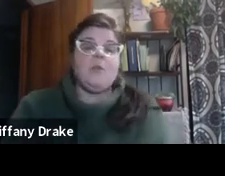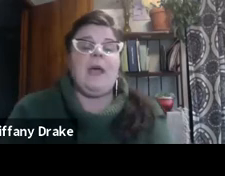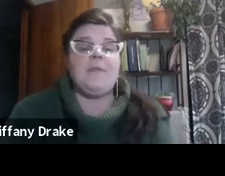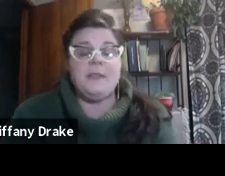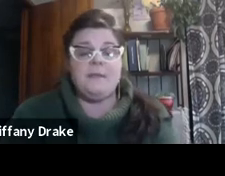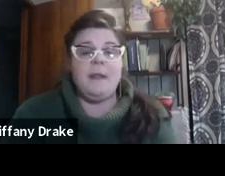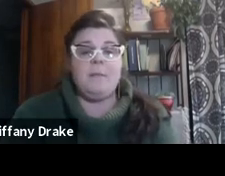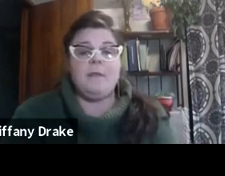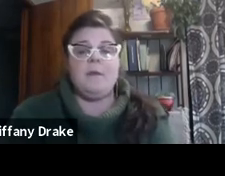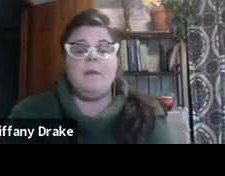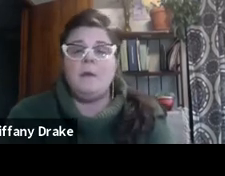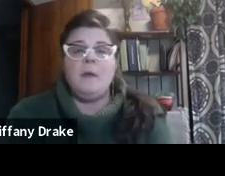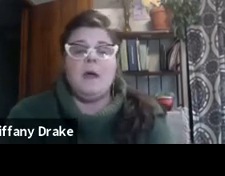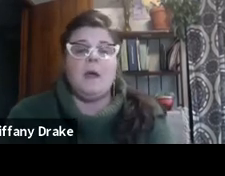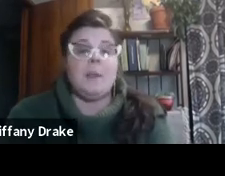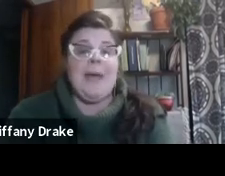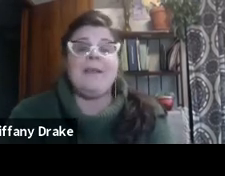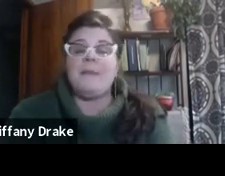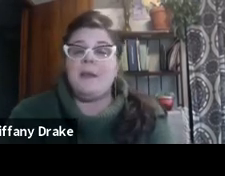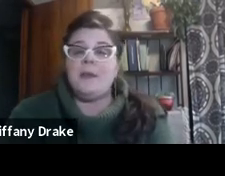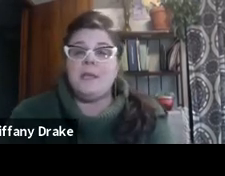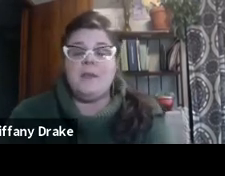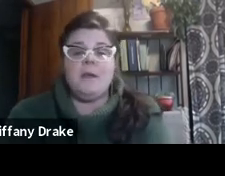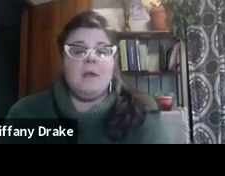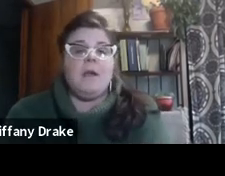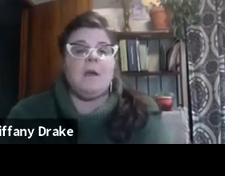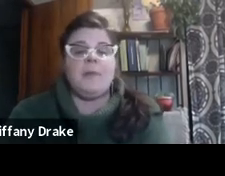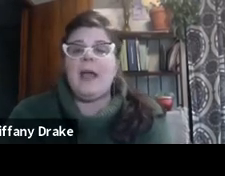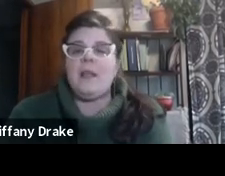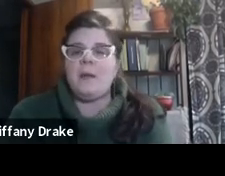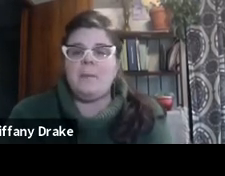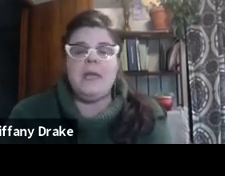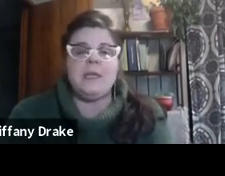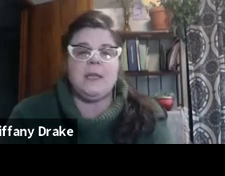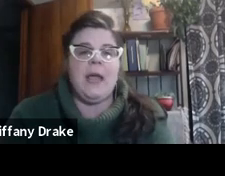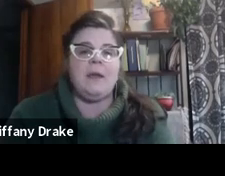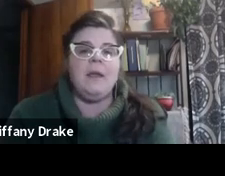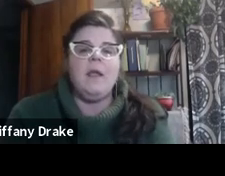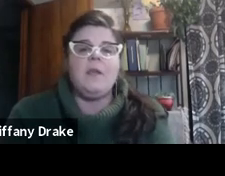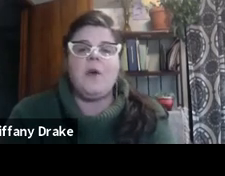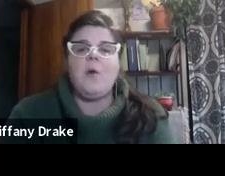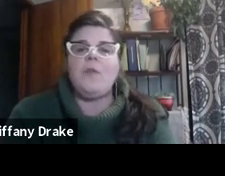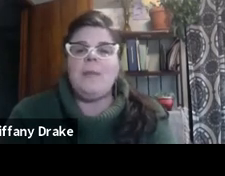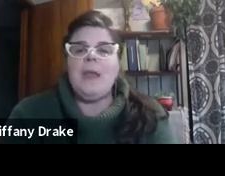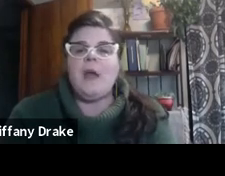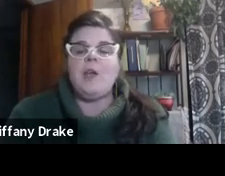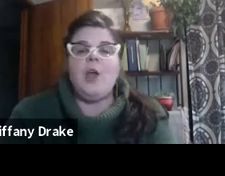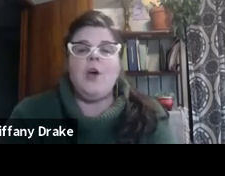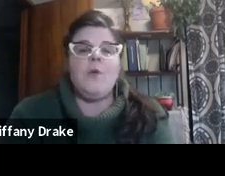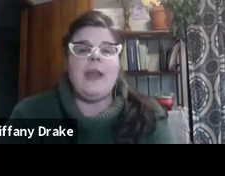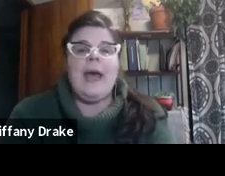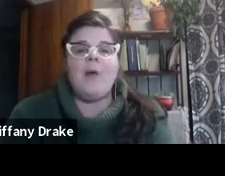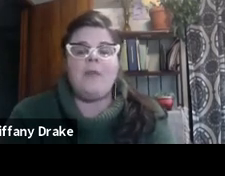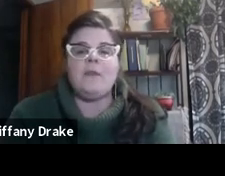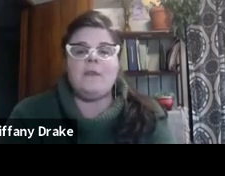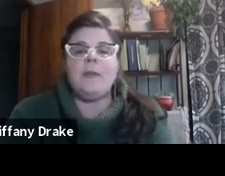and don't have the developmental capacity to even apply a lot of meaning to that. So they may not know